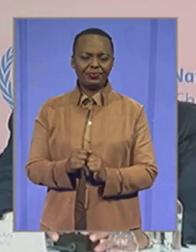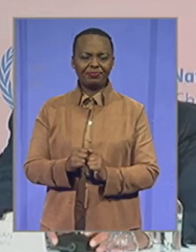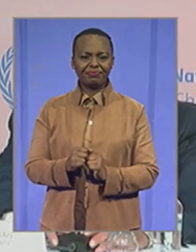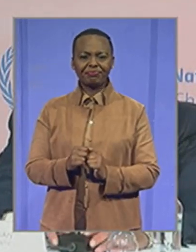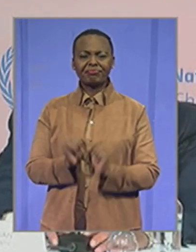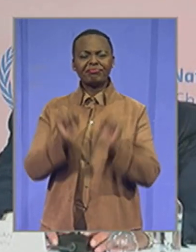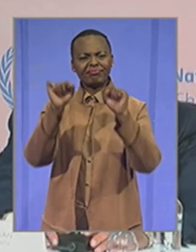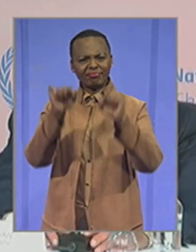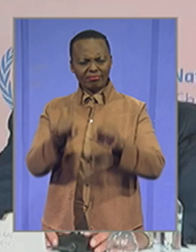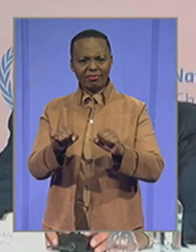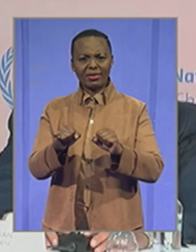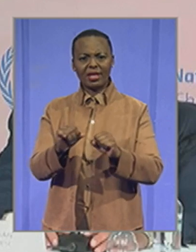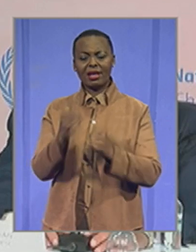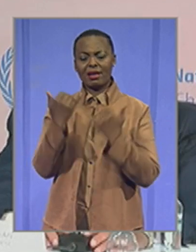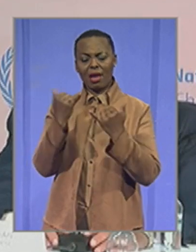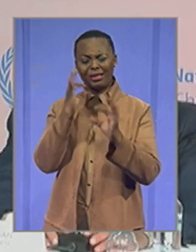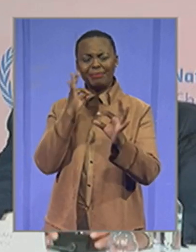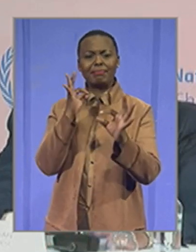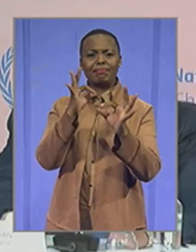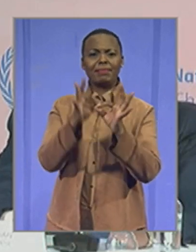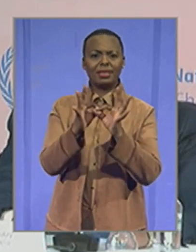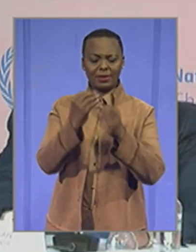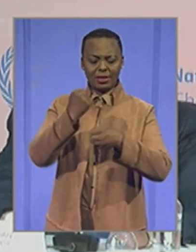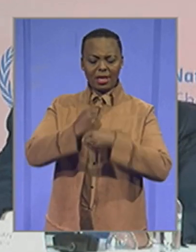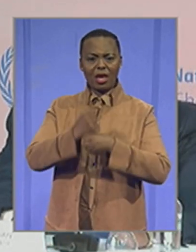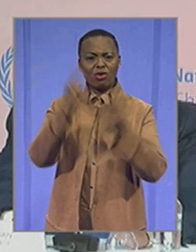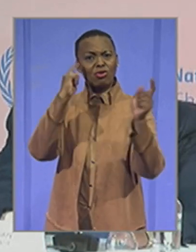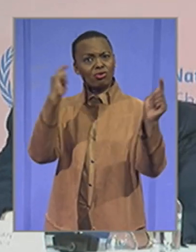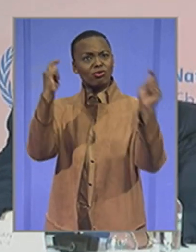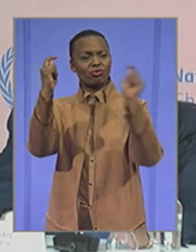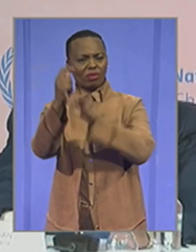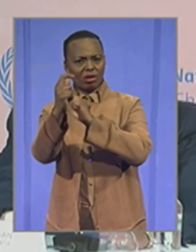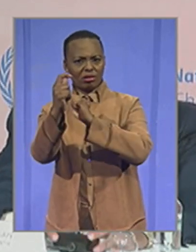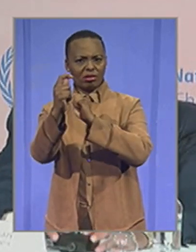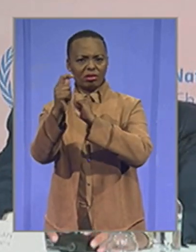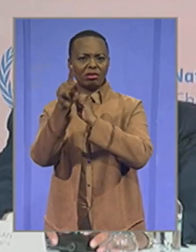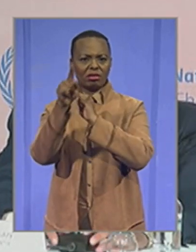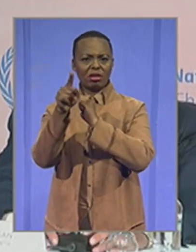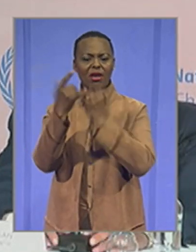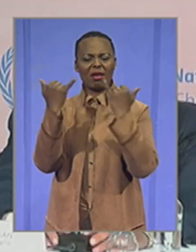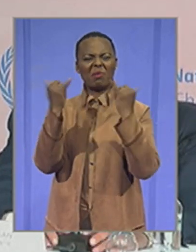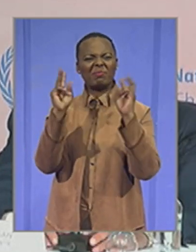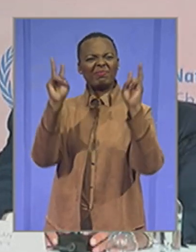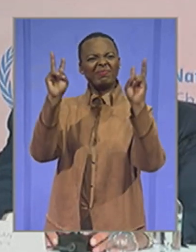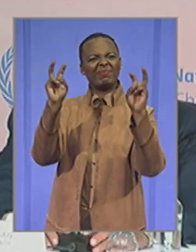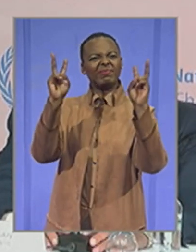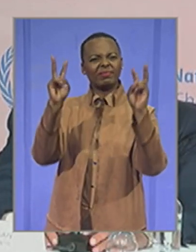this year specifically a change in the positions of